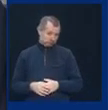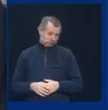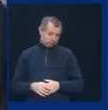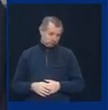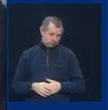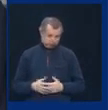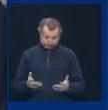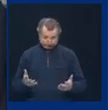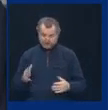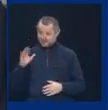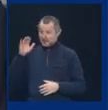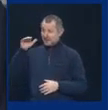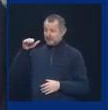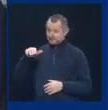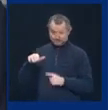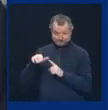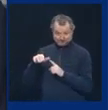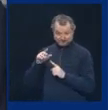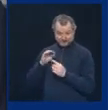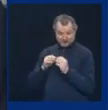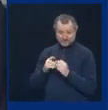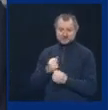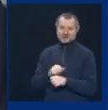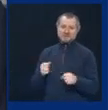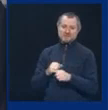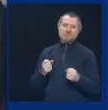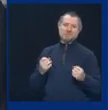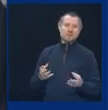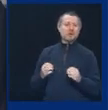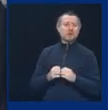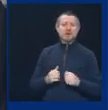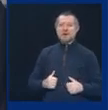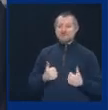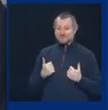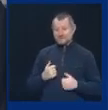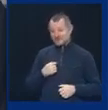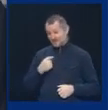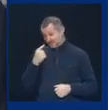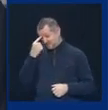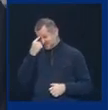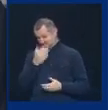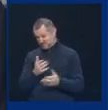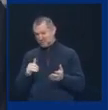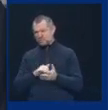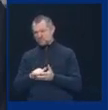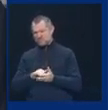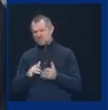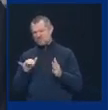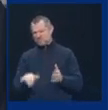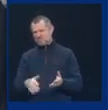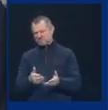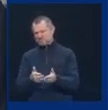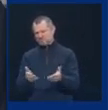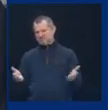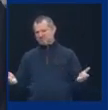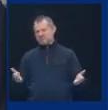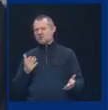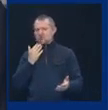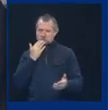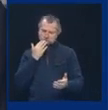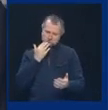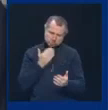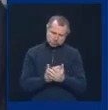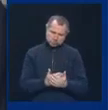lives. I think New Yorkers are that good that that can happen. We need